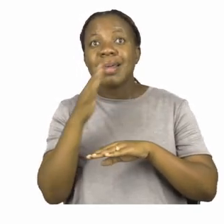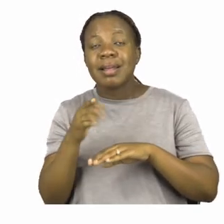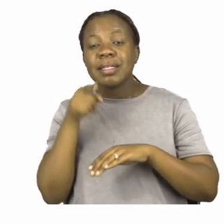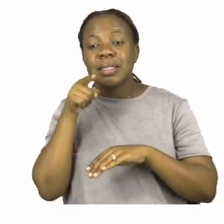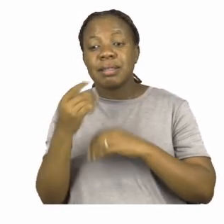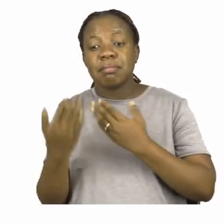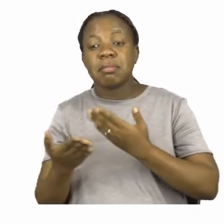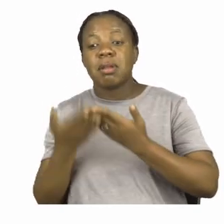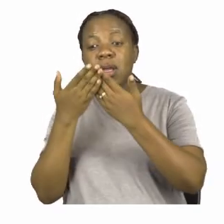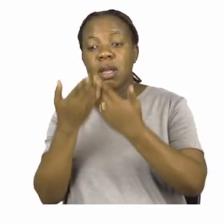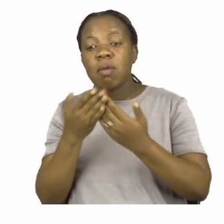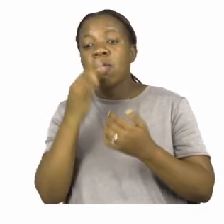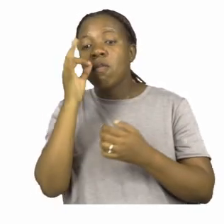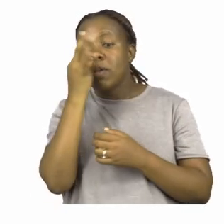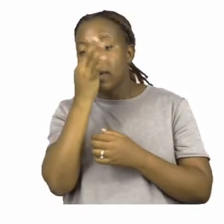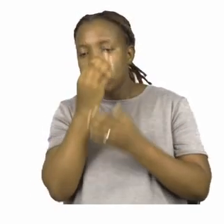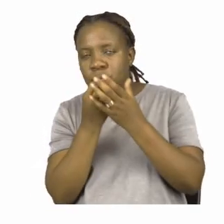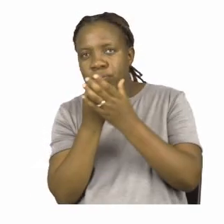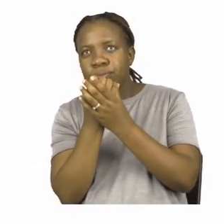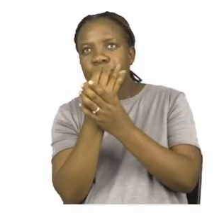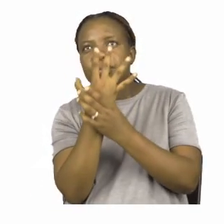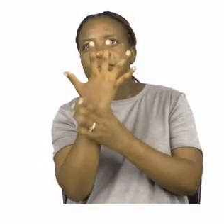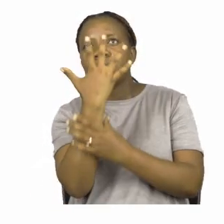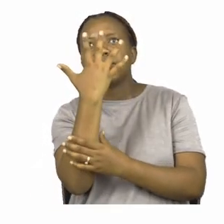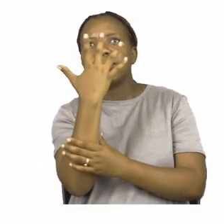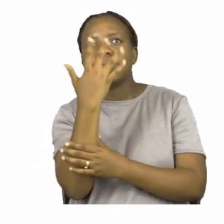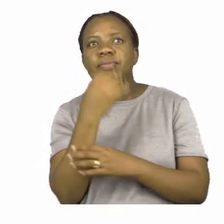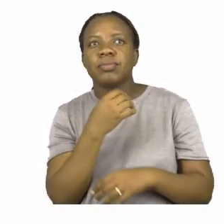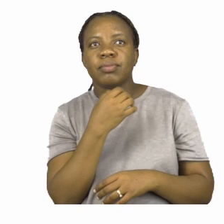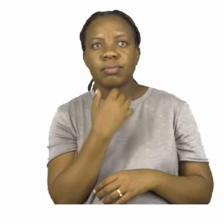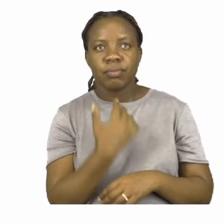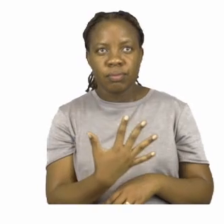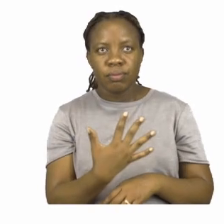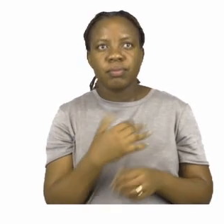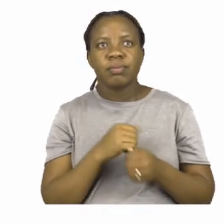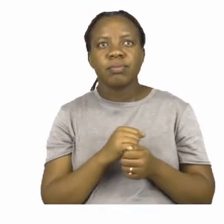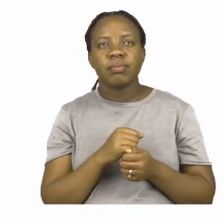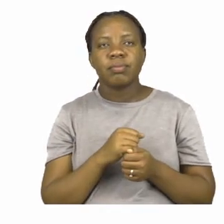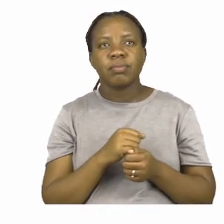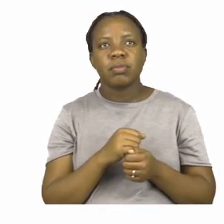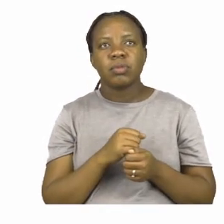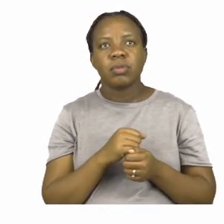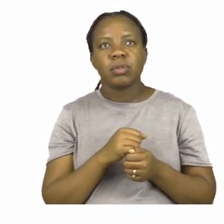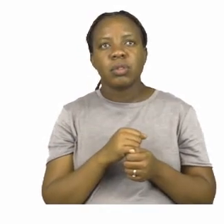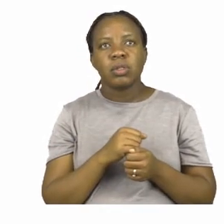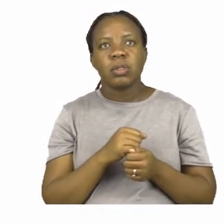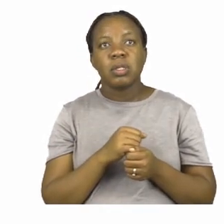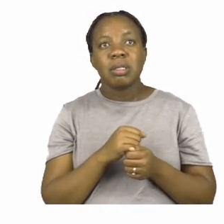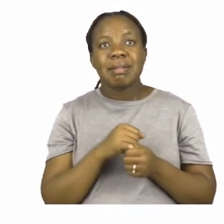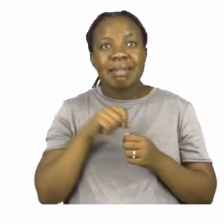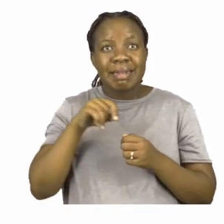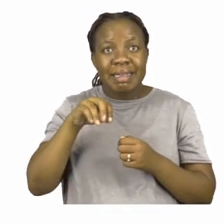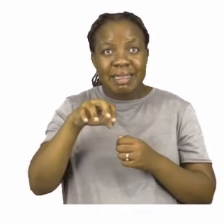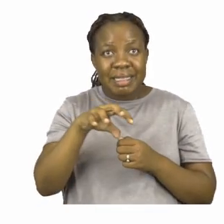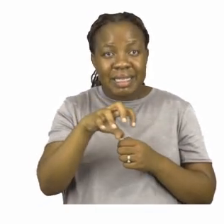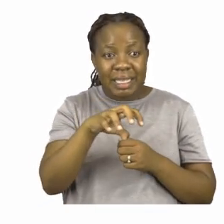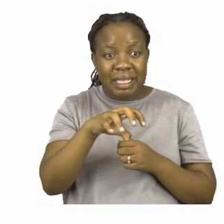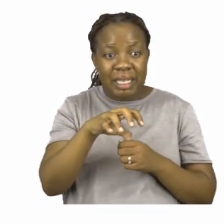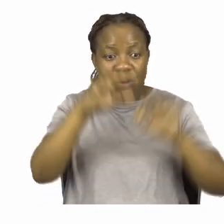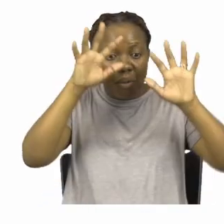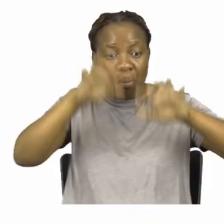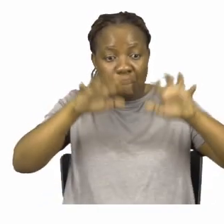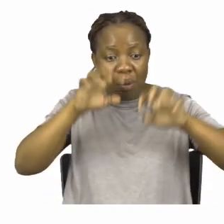helps the flowers to grow. 5. Which insect comes out after the